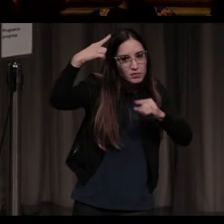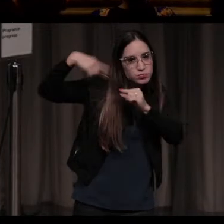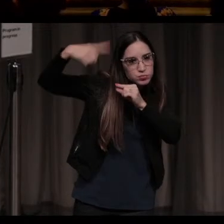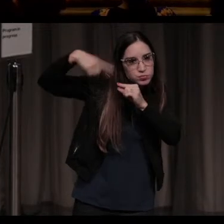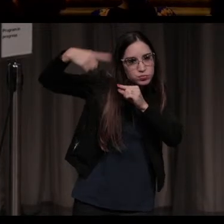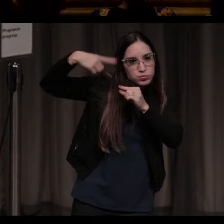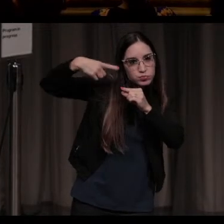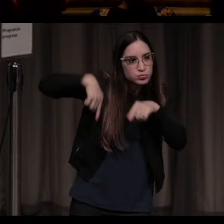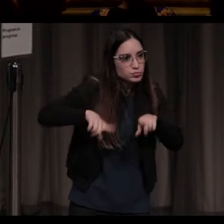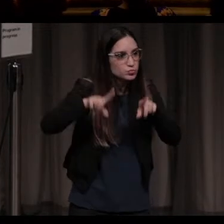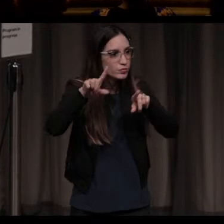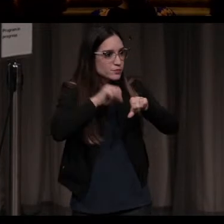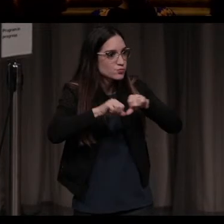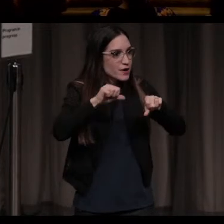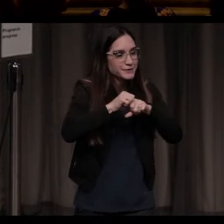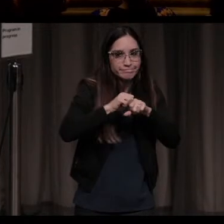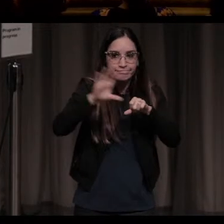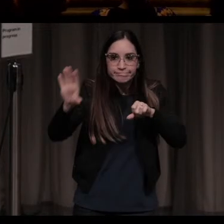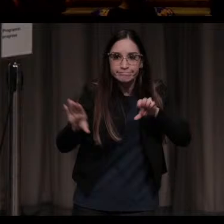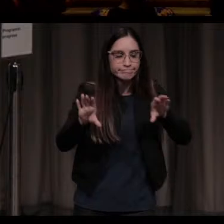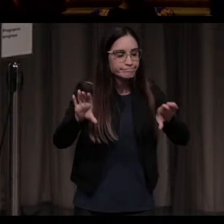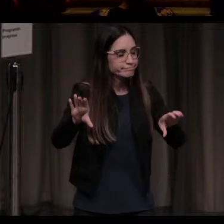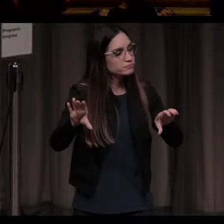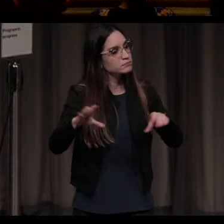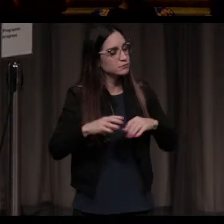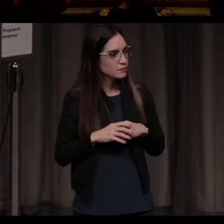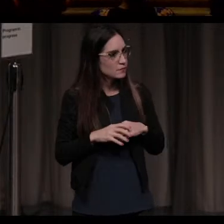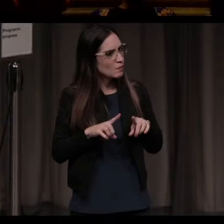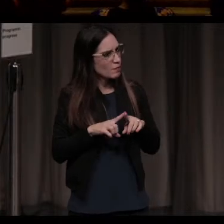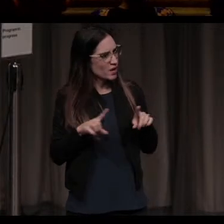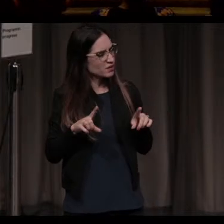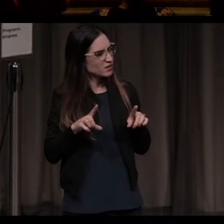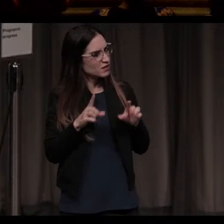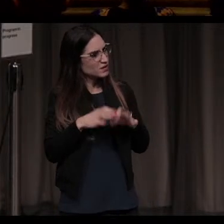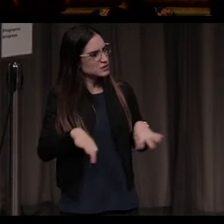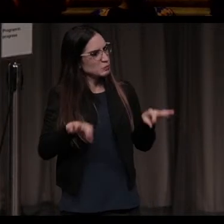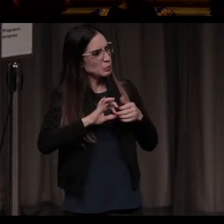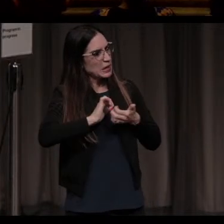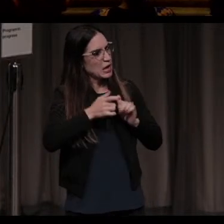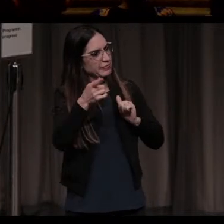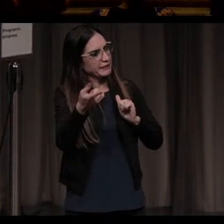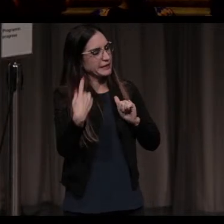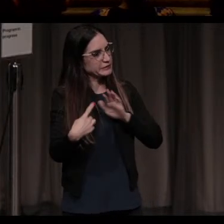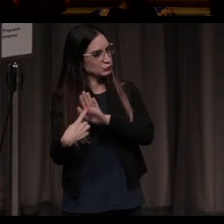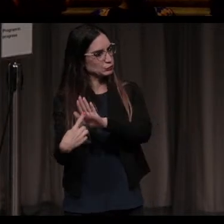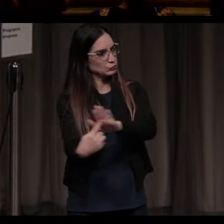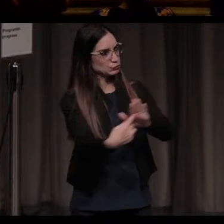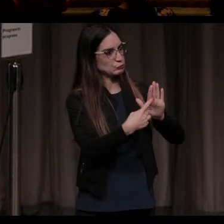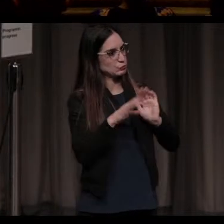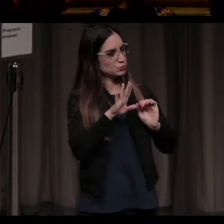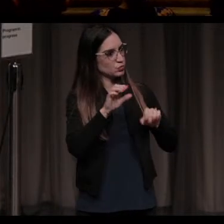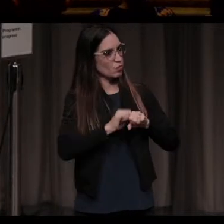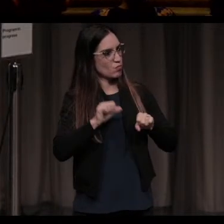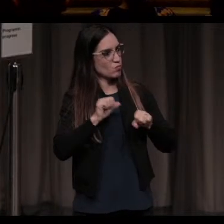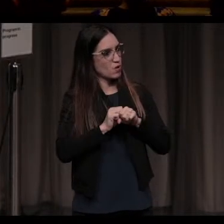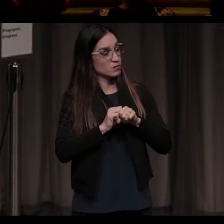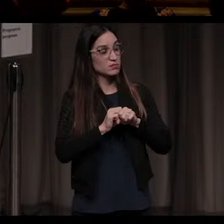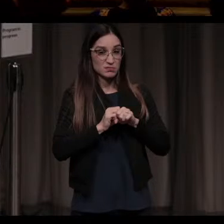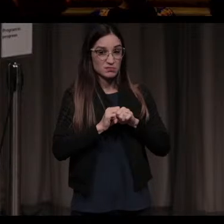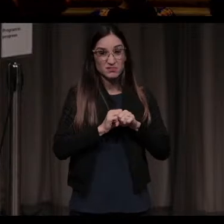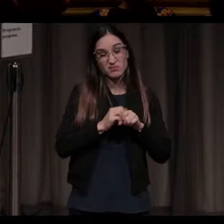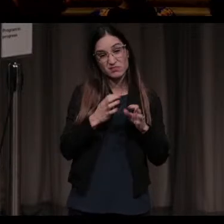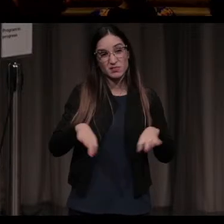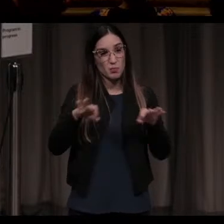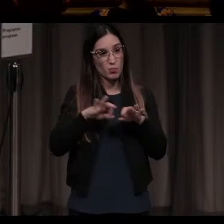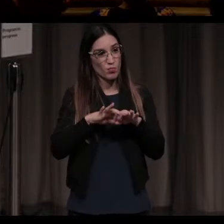marginalized artists who haven't had that luxury, especially historically in the narratives of the way they're presenting themselves. So I think agency in the artist is